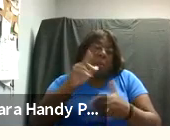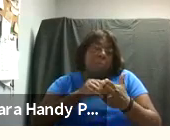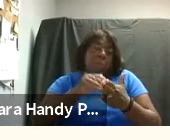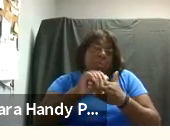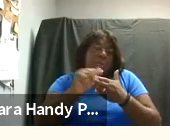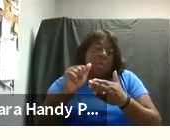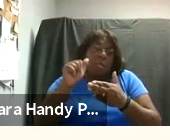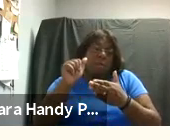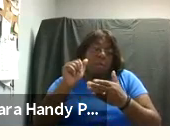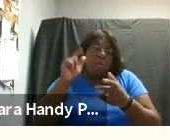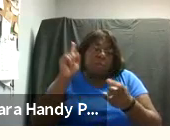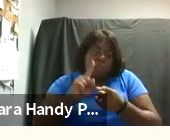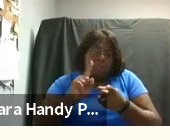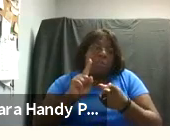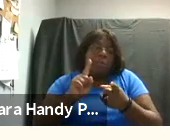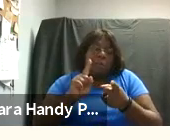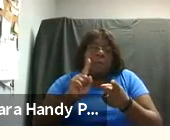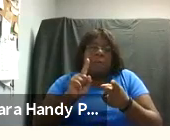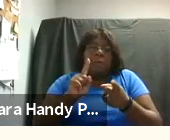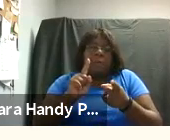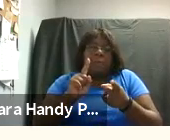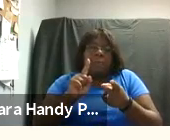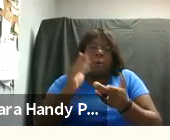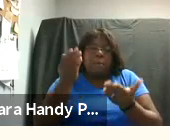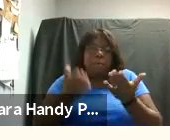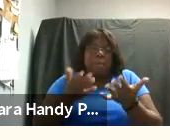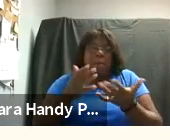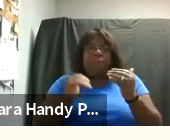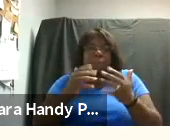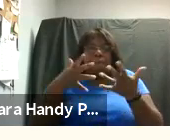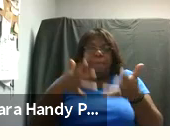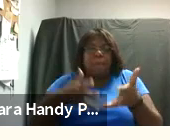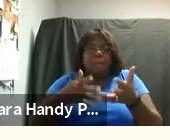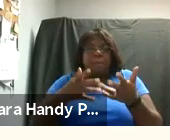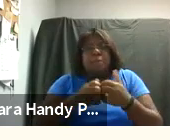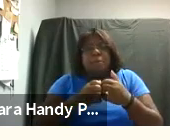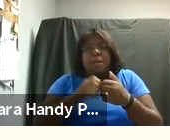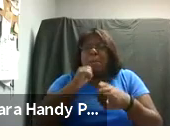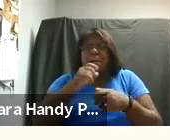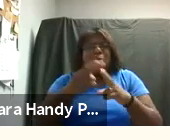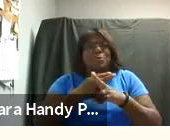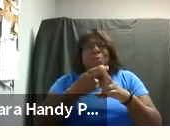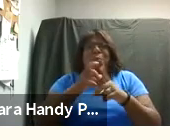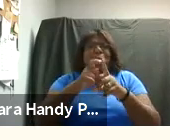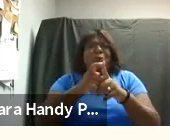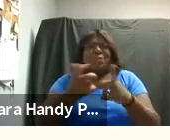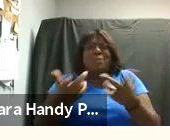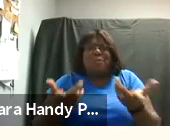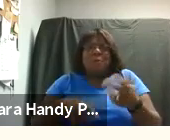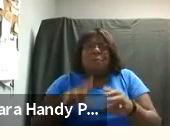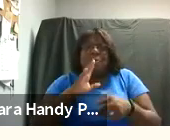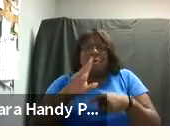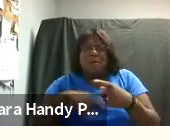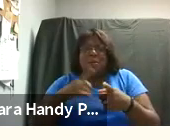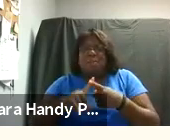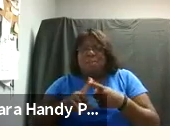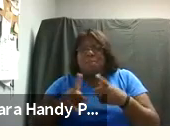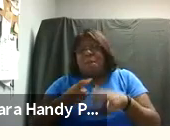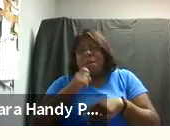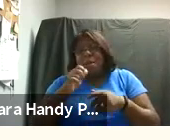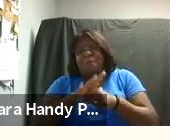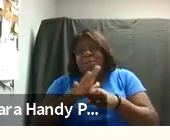cut reduction or balance, versus, I'm not used to using that because we used to talk about the shortfall all